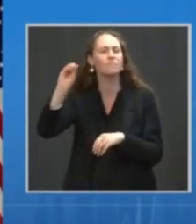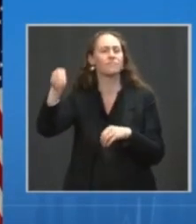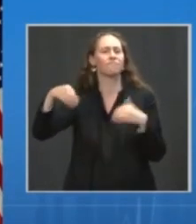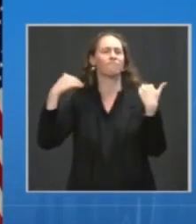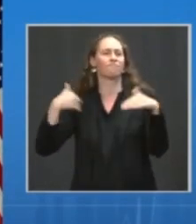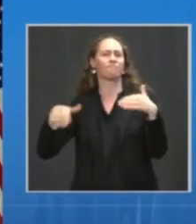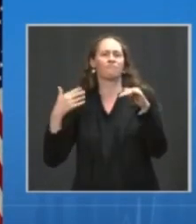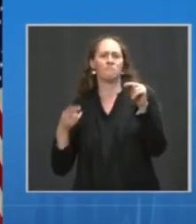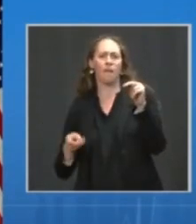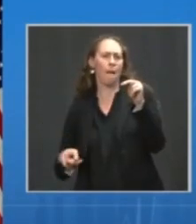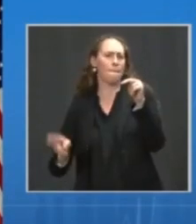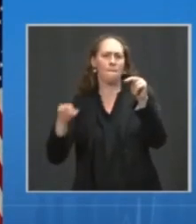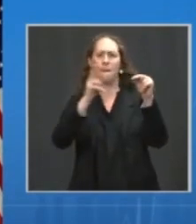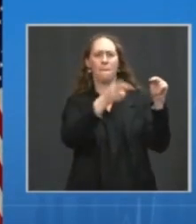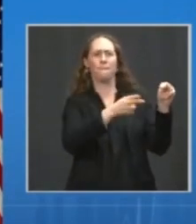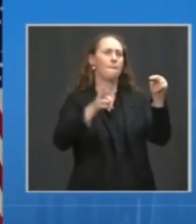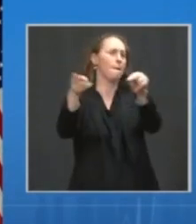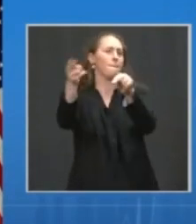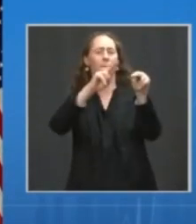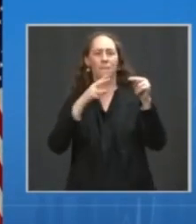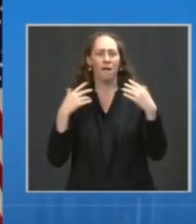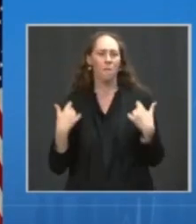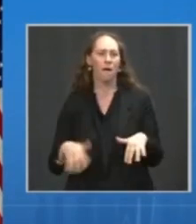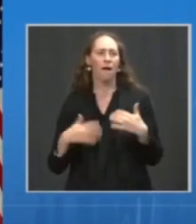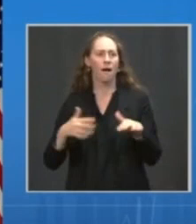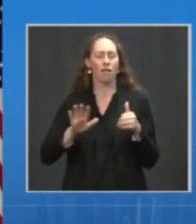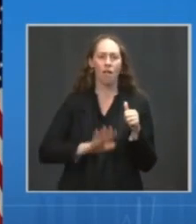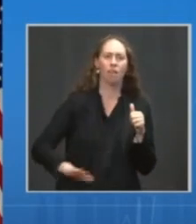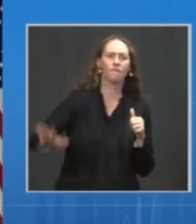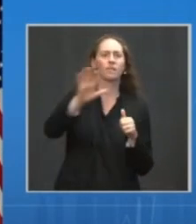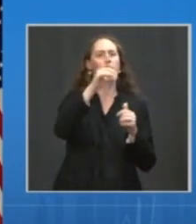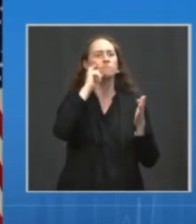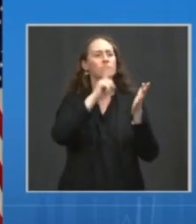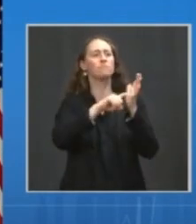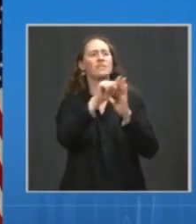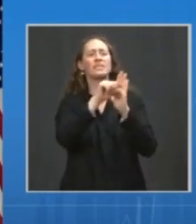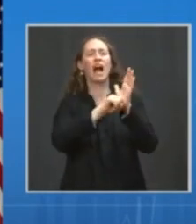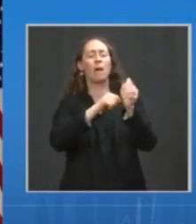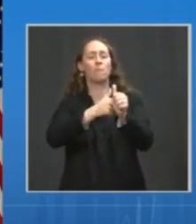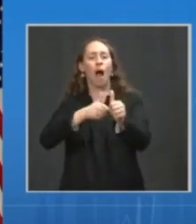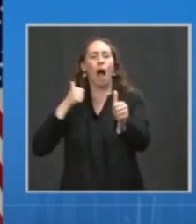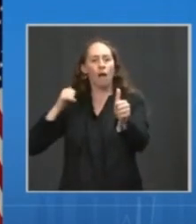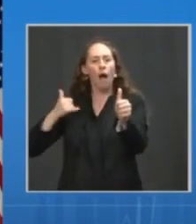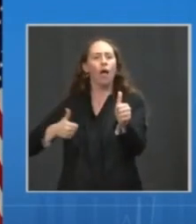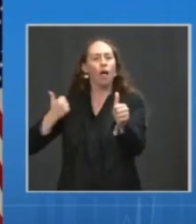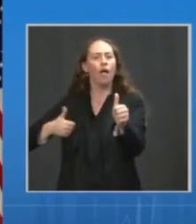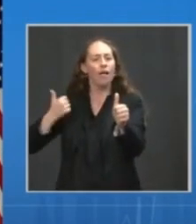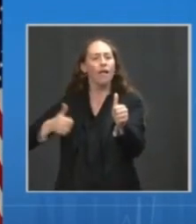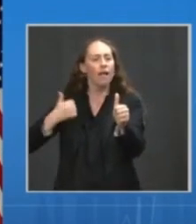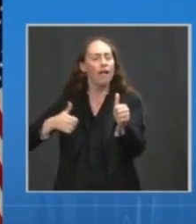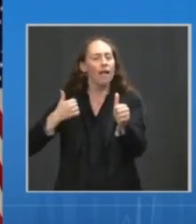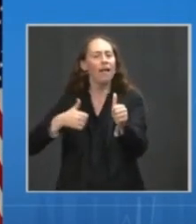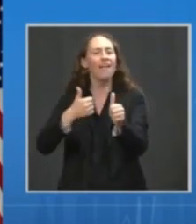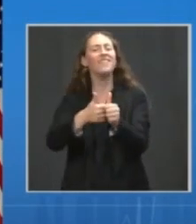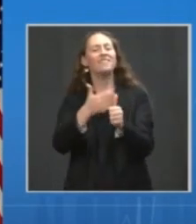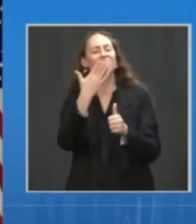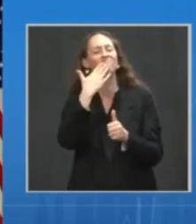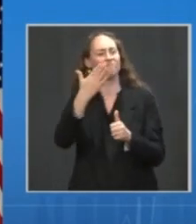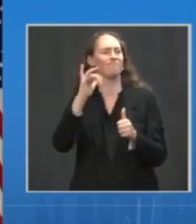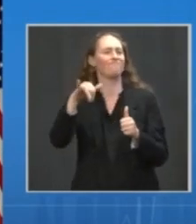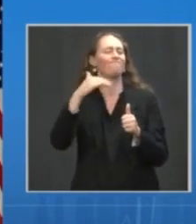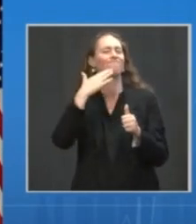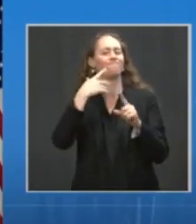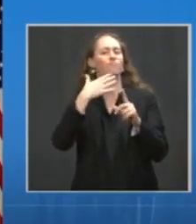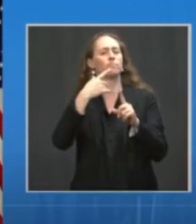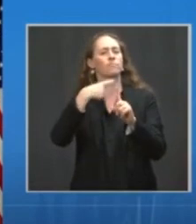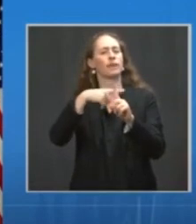include the COVID vaccine on that list? It doesn't pass the where were you on the military anti-vax activism up until an